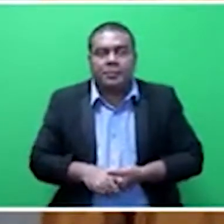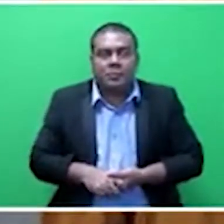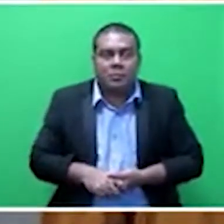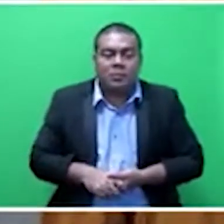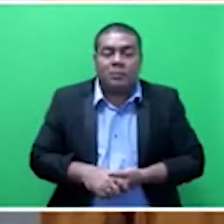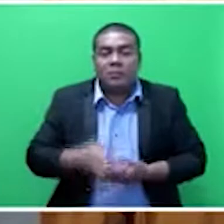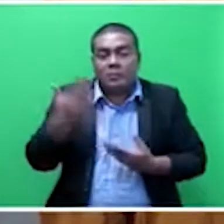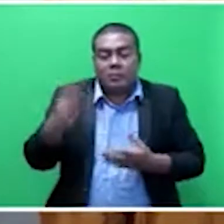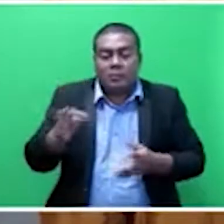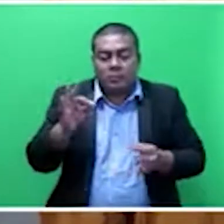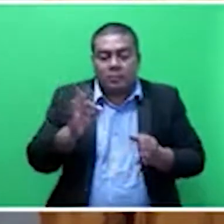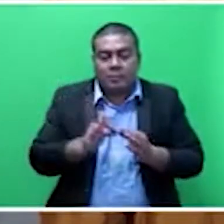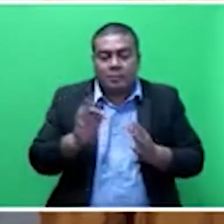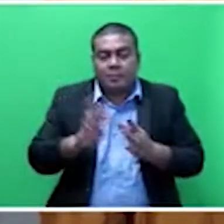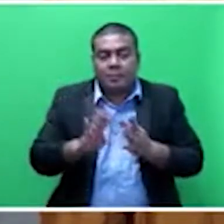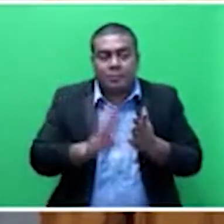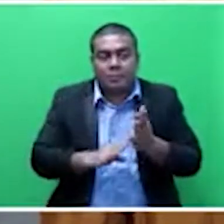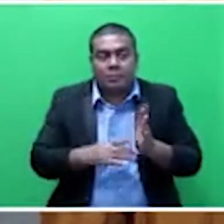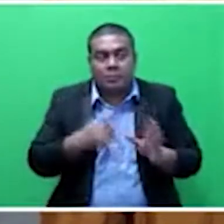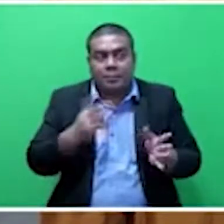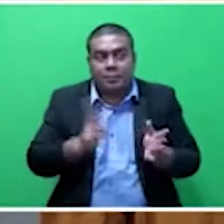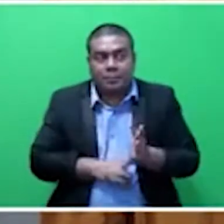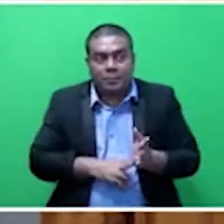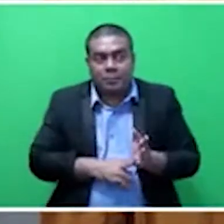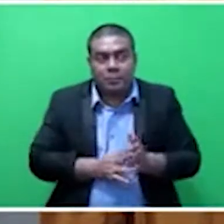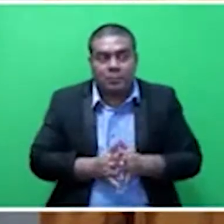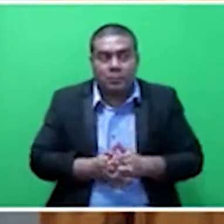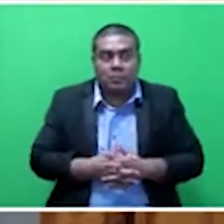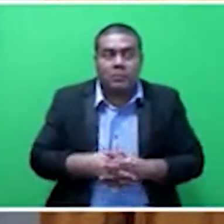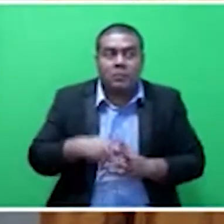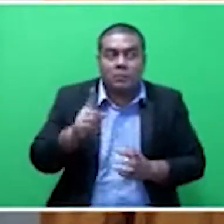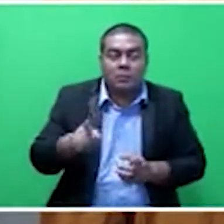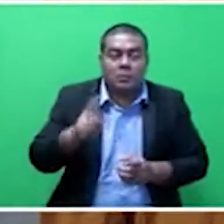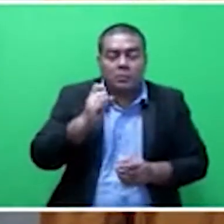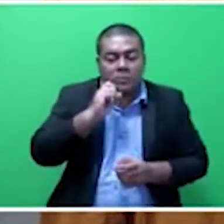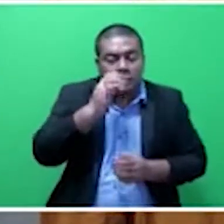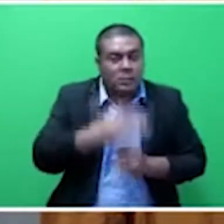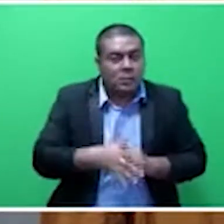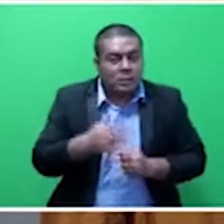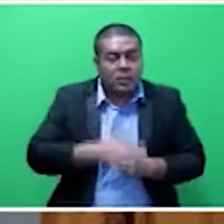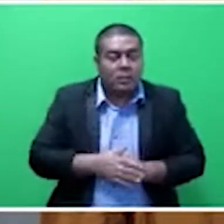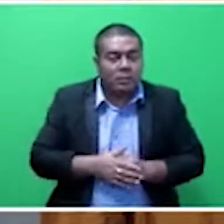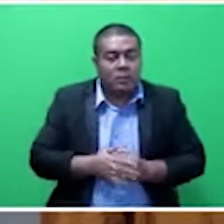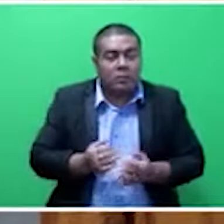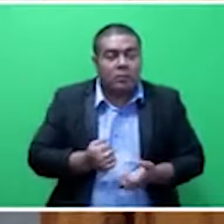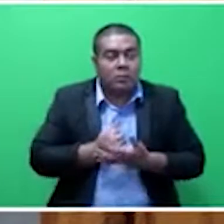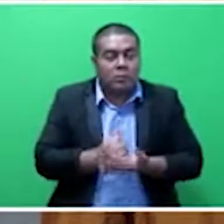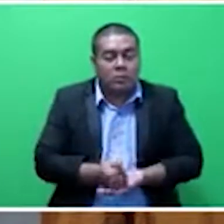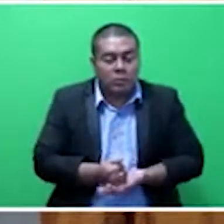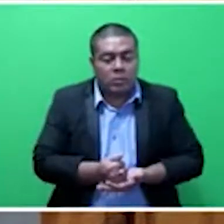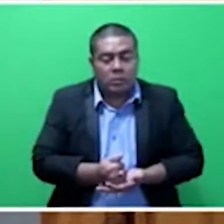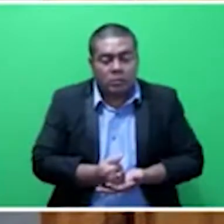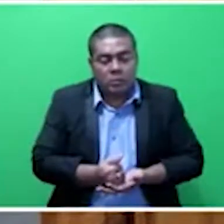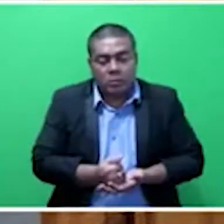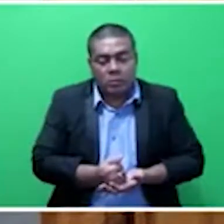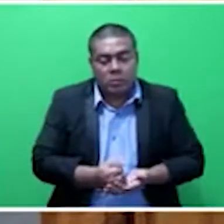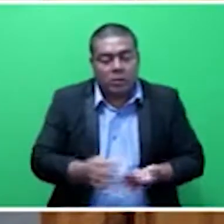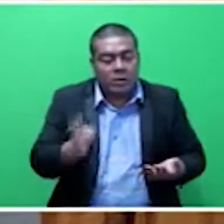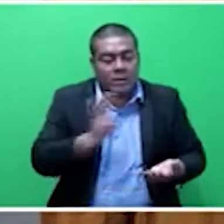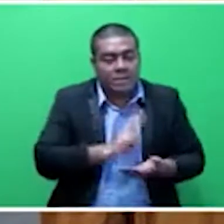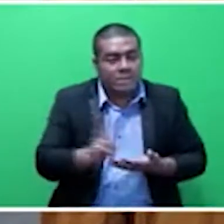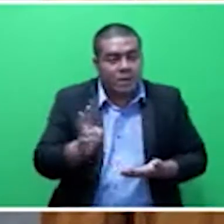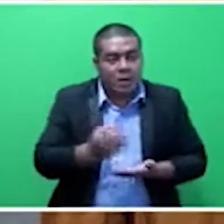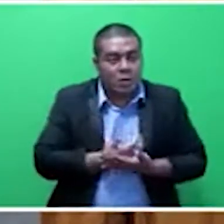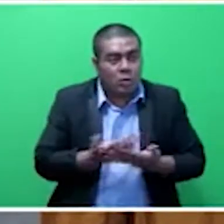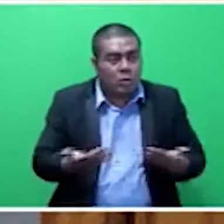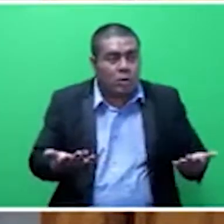Biman Pasha said on 8th of September 2020 that he never supported the coup leaders as he adheres values and principles. So what has